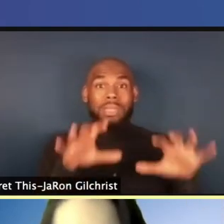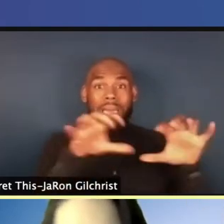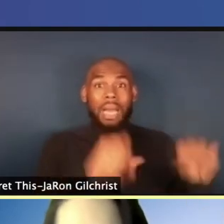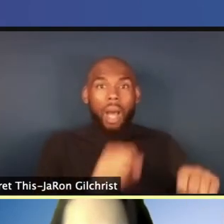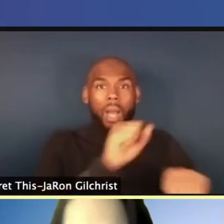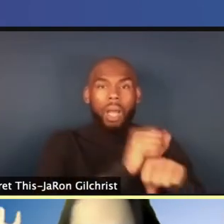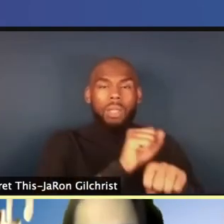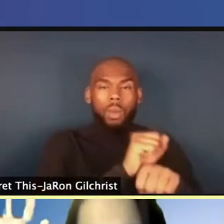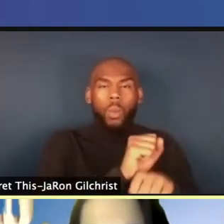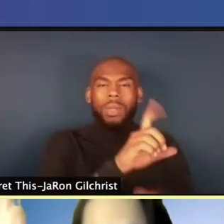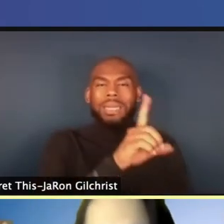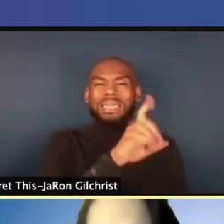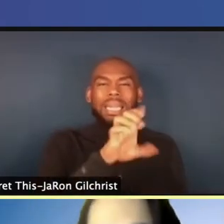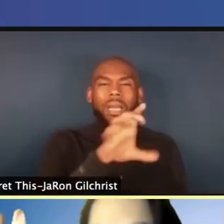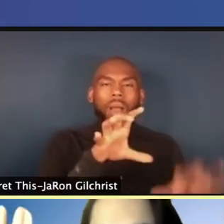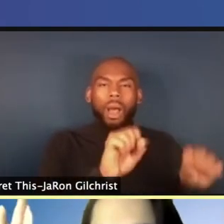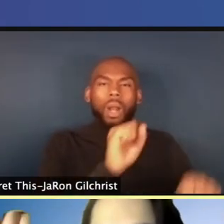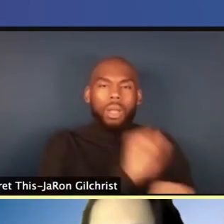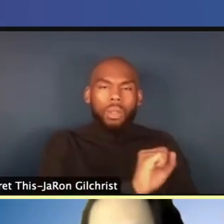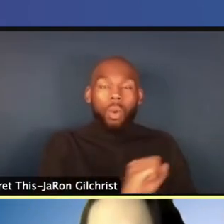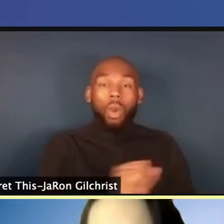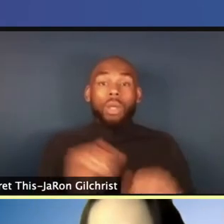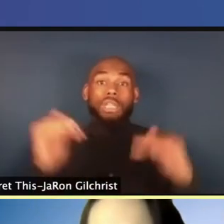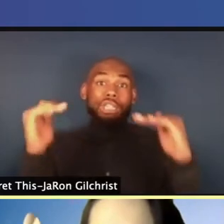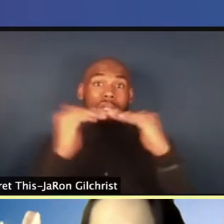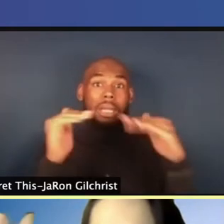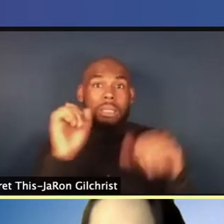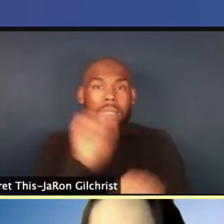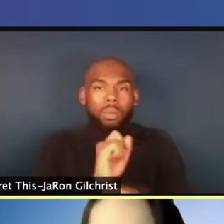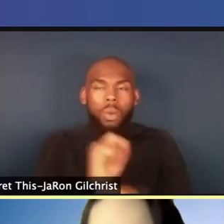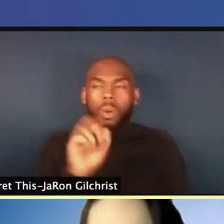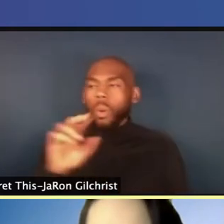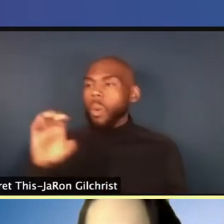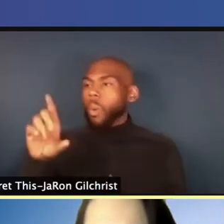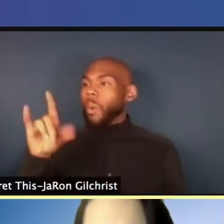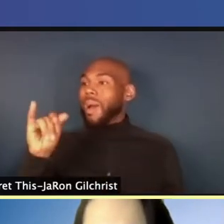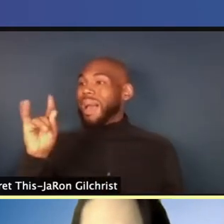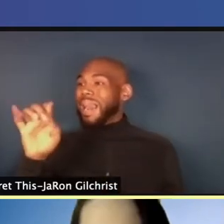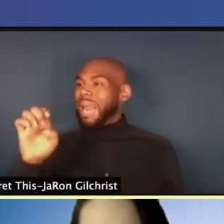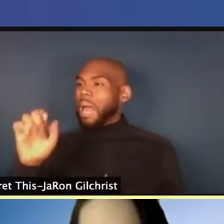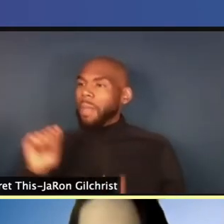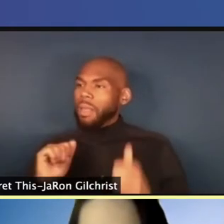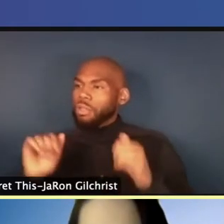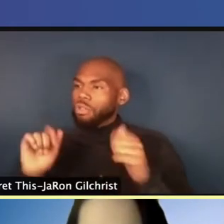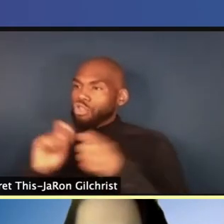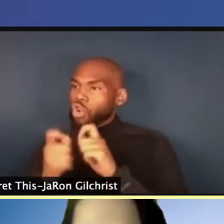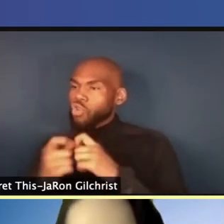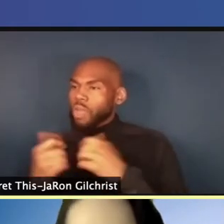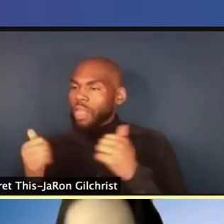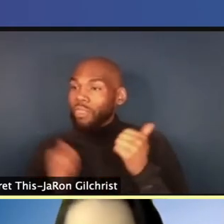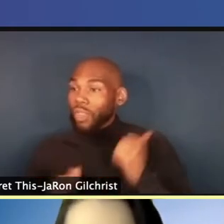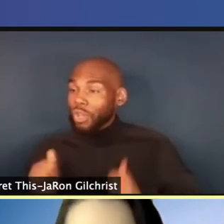work, and then the people who were doing like climate change theater or like eco theater, and never the twain shall meet. And I was